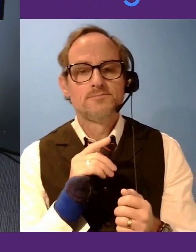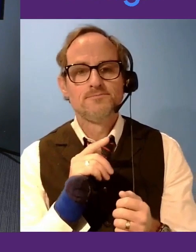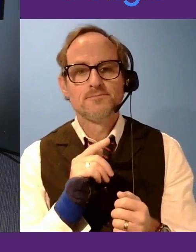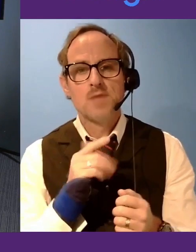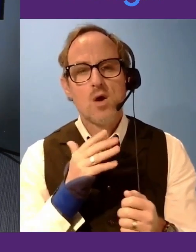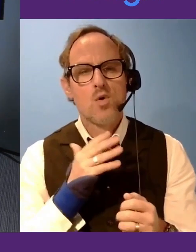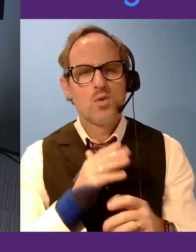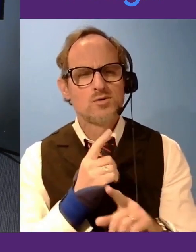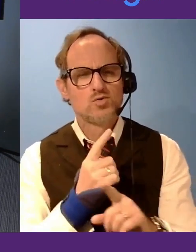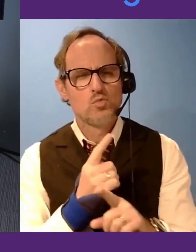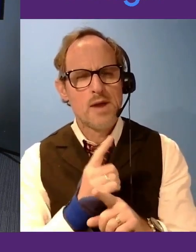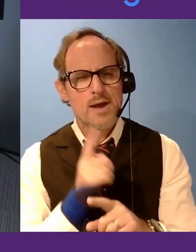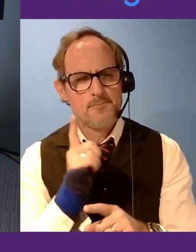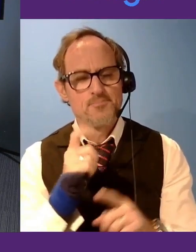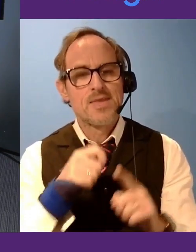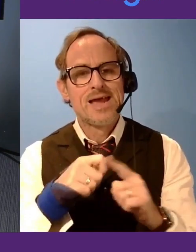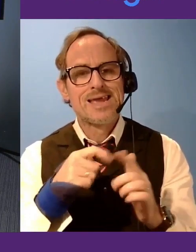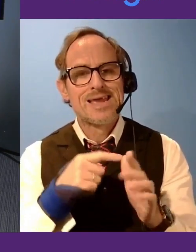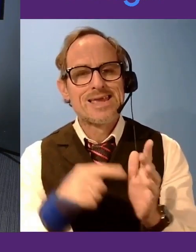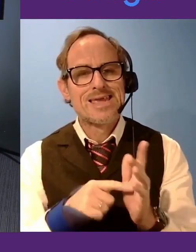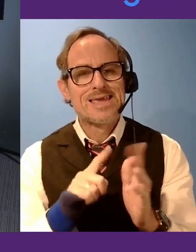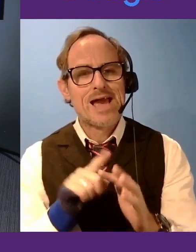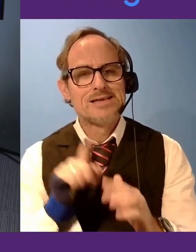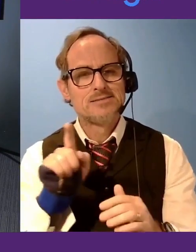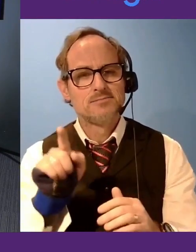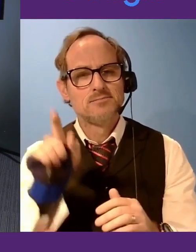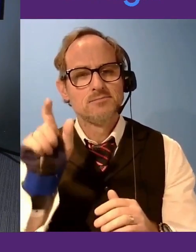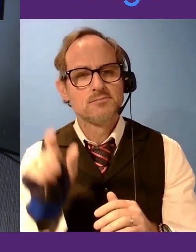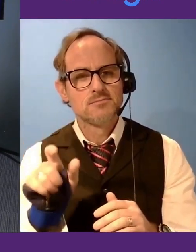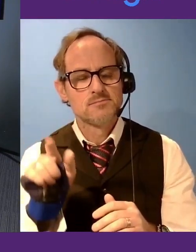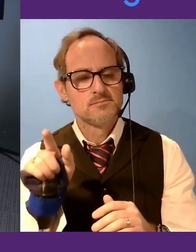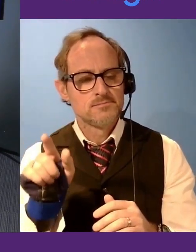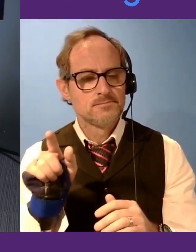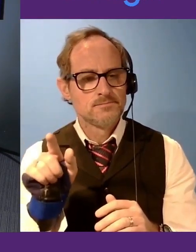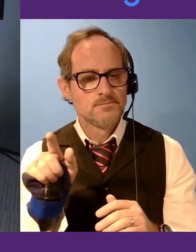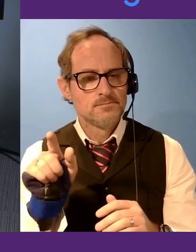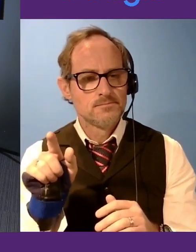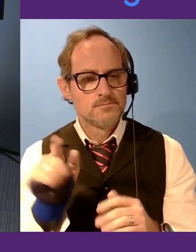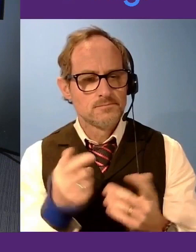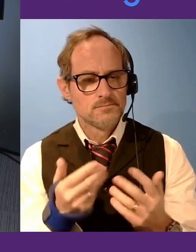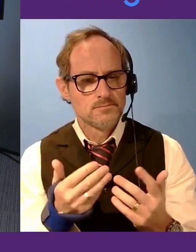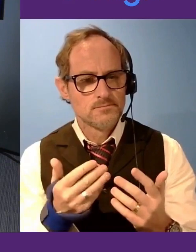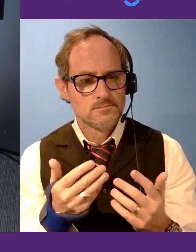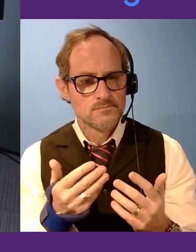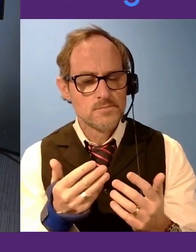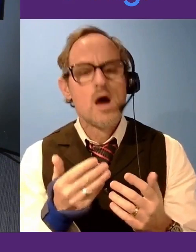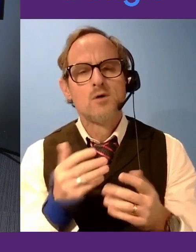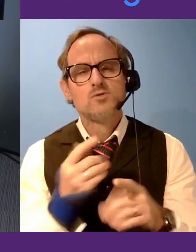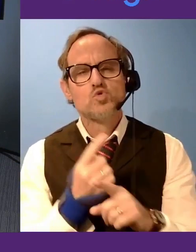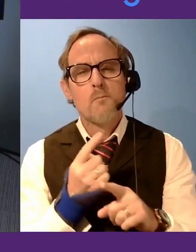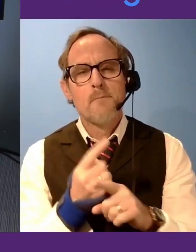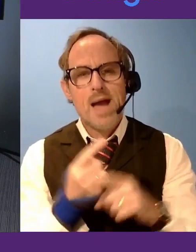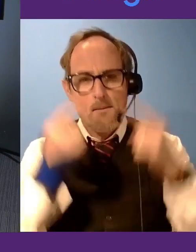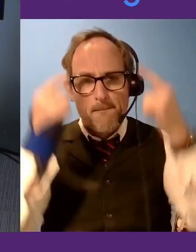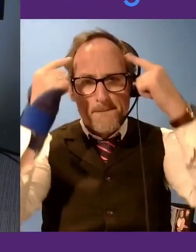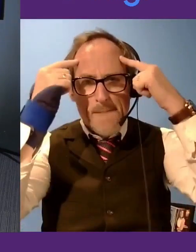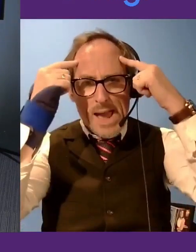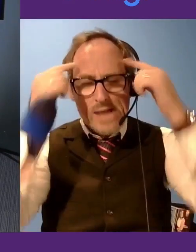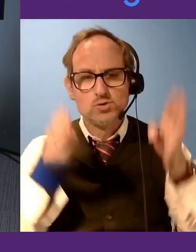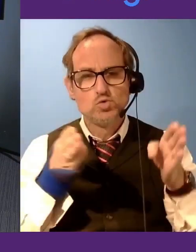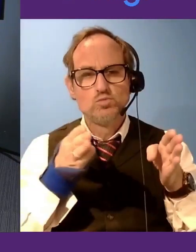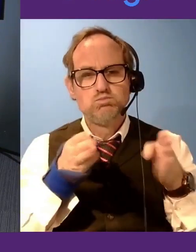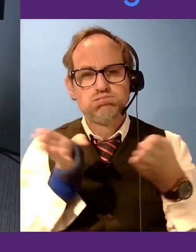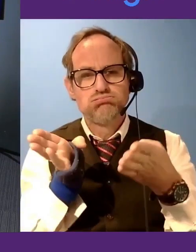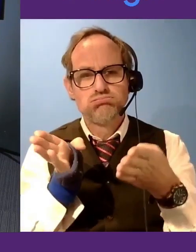Kate's shift of mindset. Sorry, not shift left. Shift of mindset. So designers see sometimes accessibility